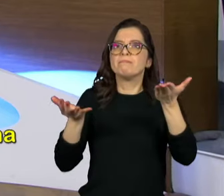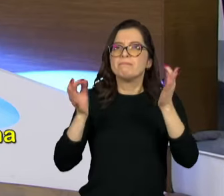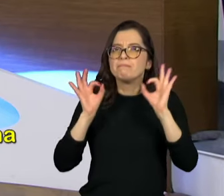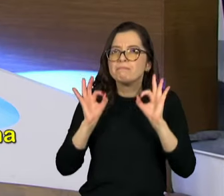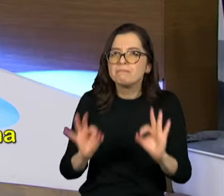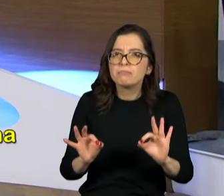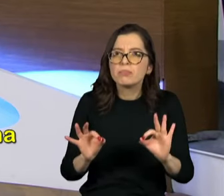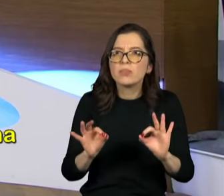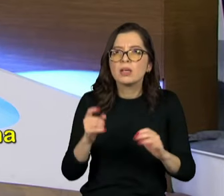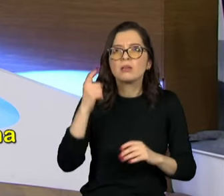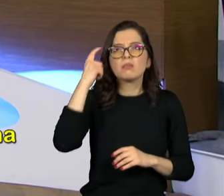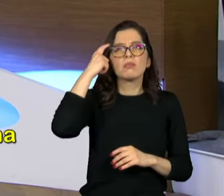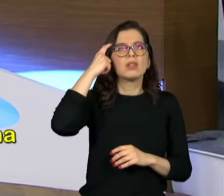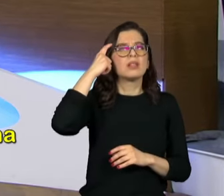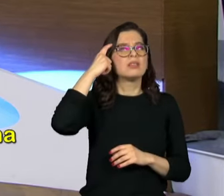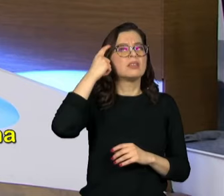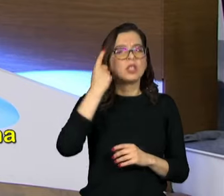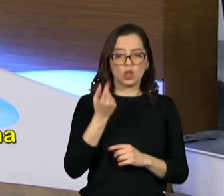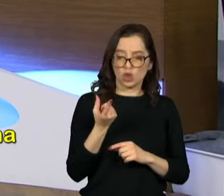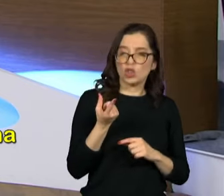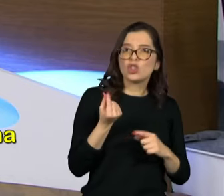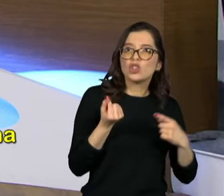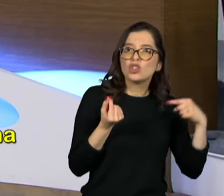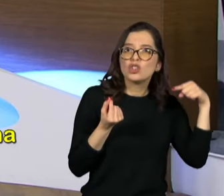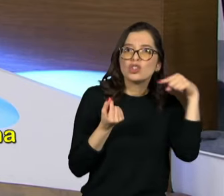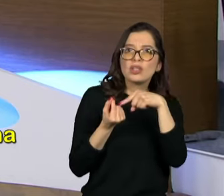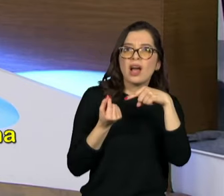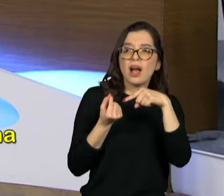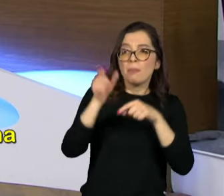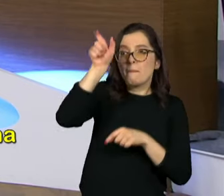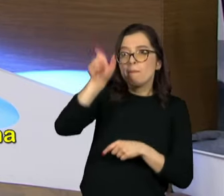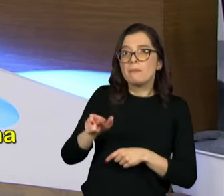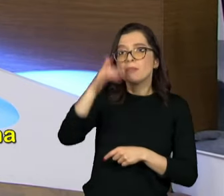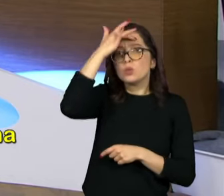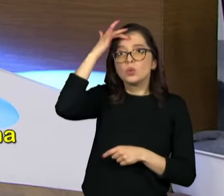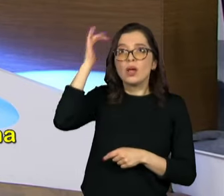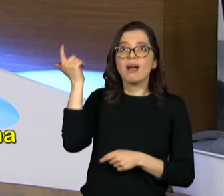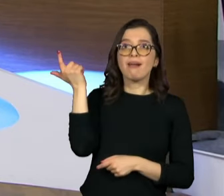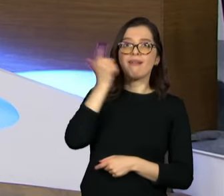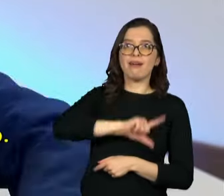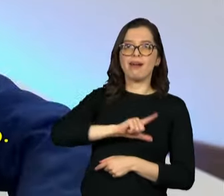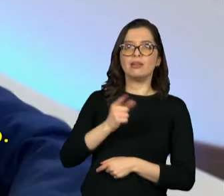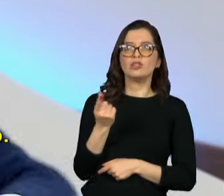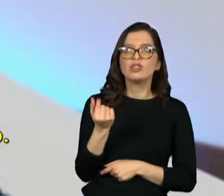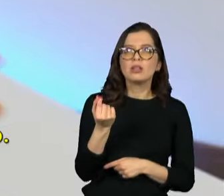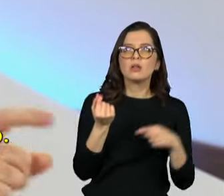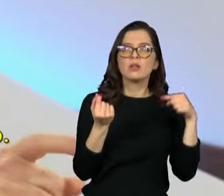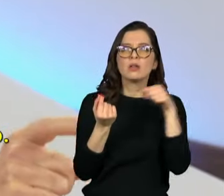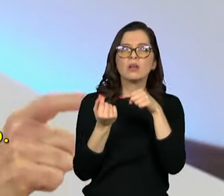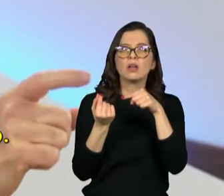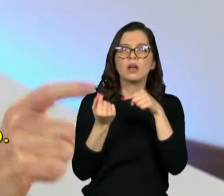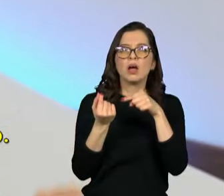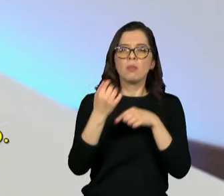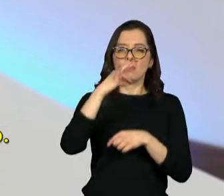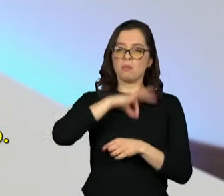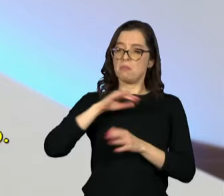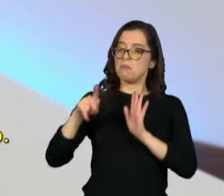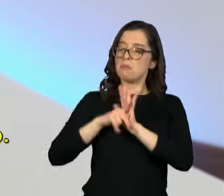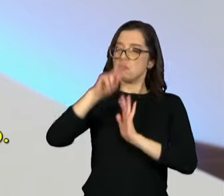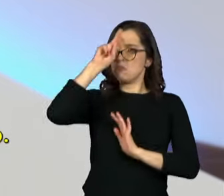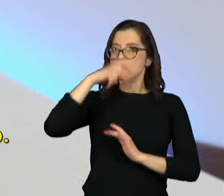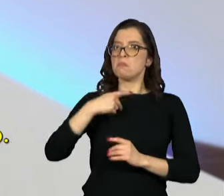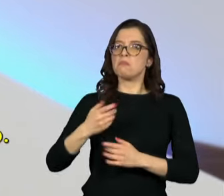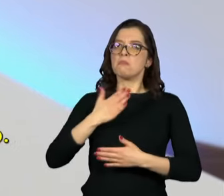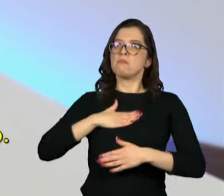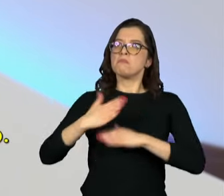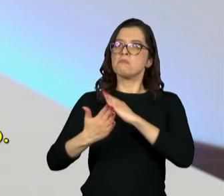too easily fall into the assumption that the money people make is the measure of their contribution to